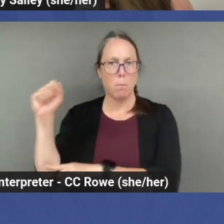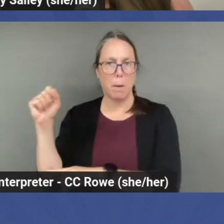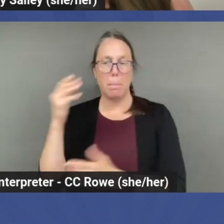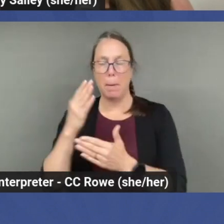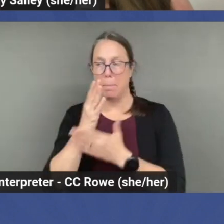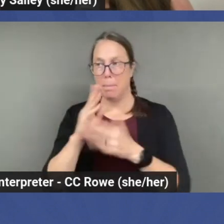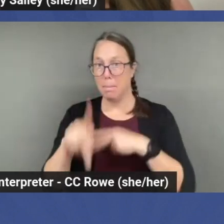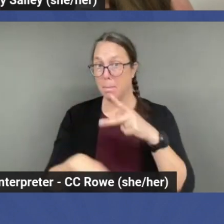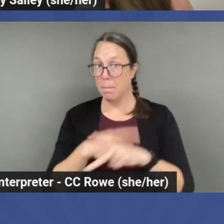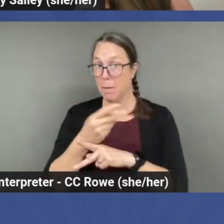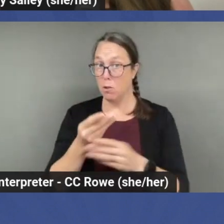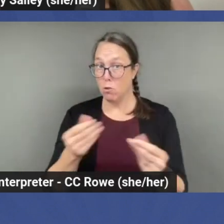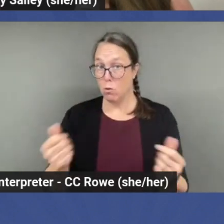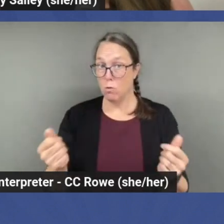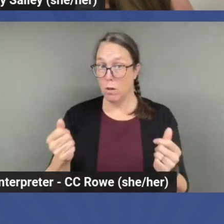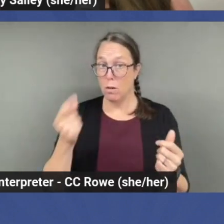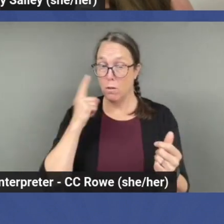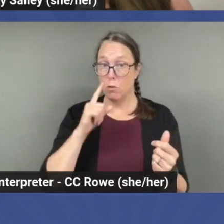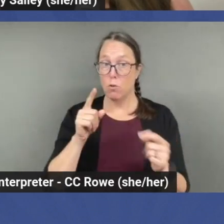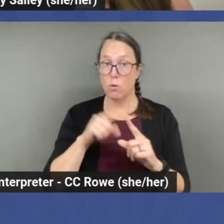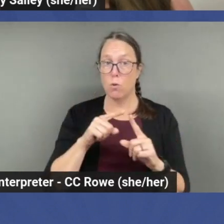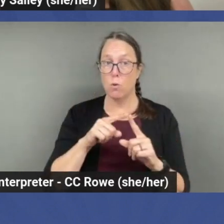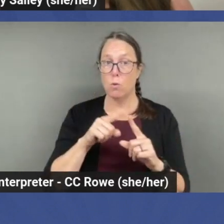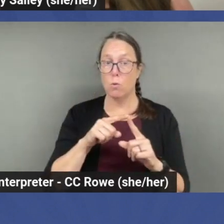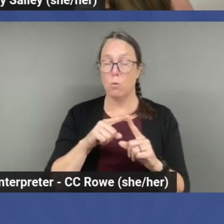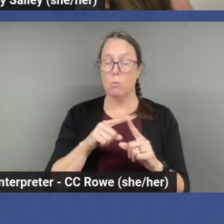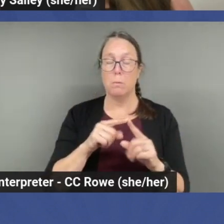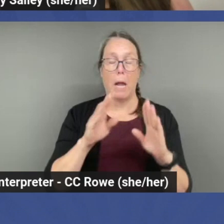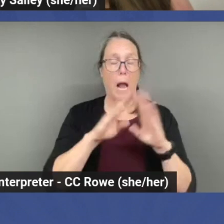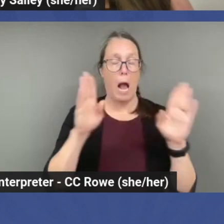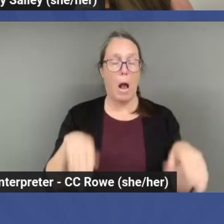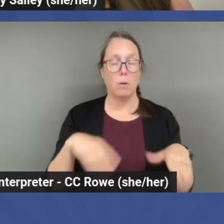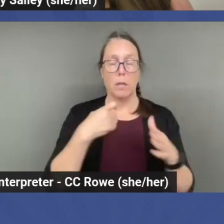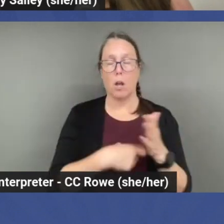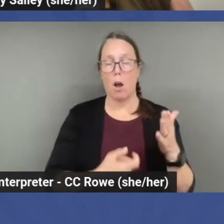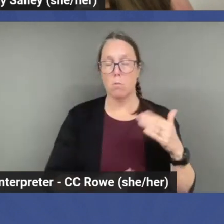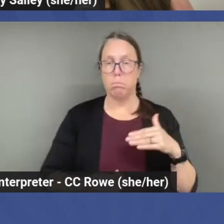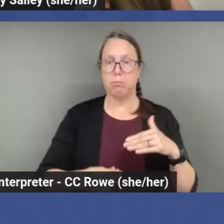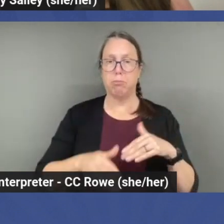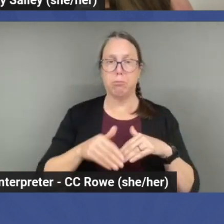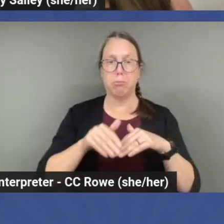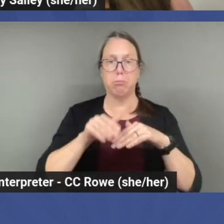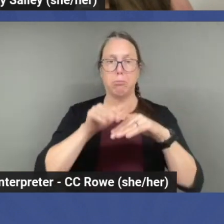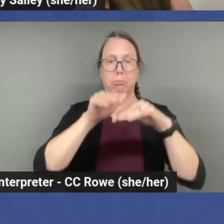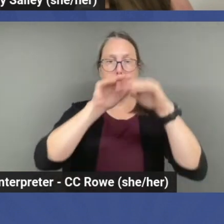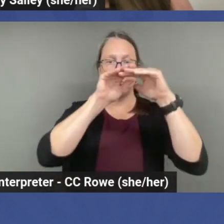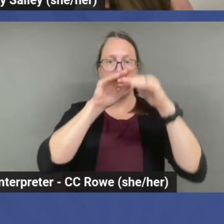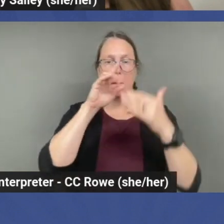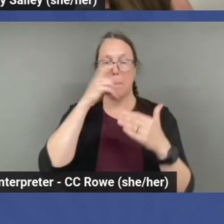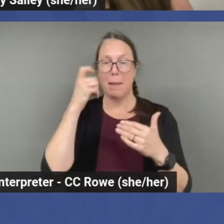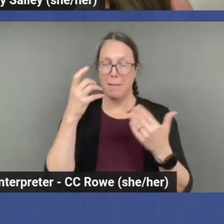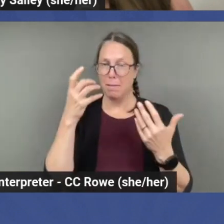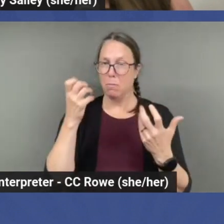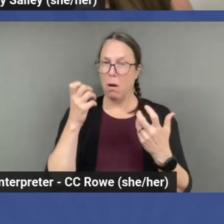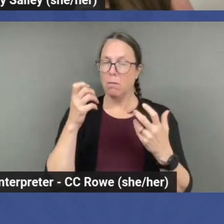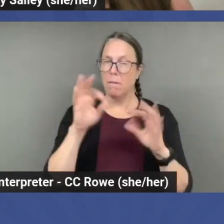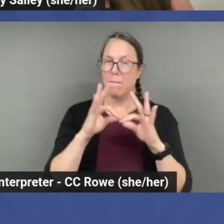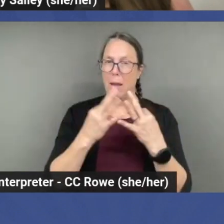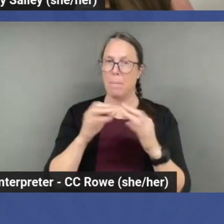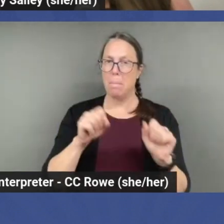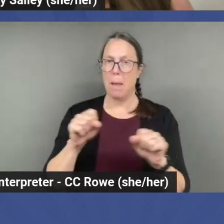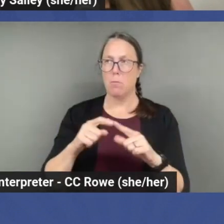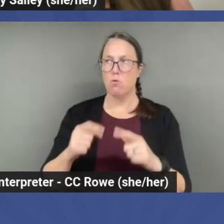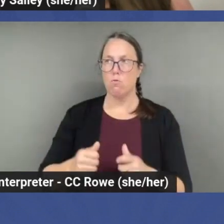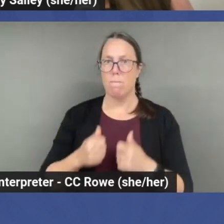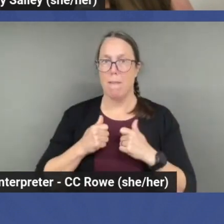solution to skyrocketing housing costs, so that families can live, individuals will be able to live, and they could